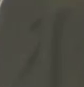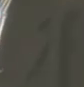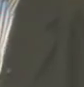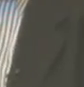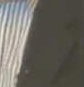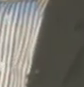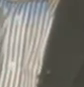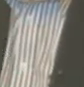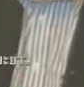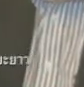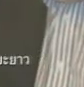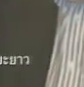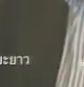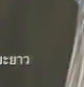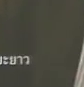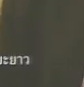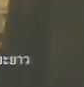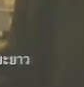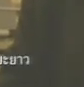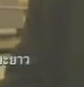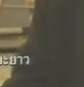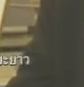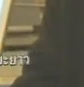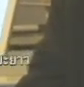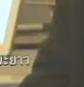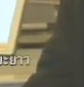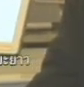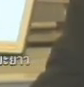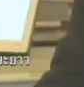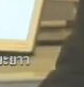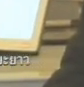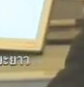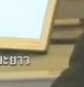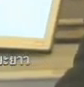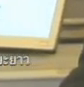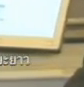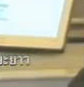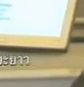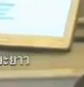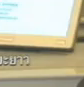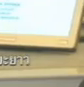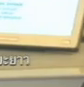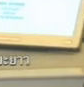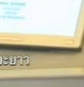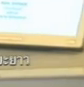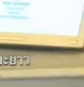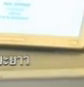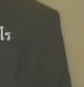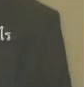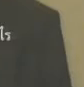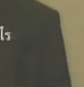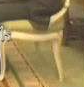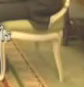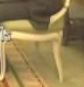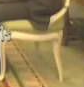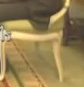that you have around this group has been quite active in modeling, and modeling can be used in the short term and it can be used in the longer